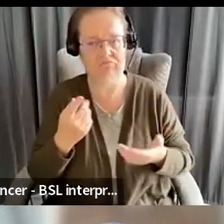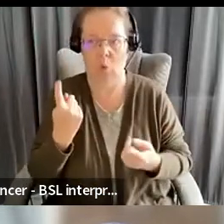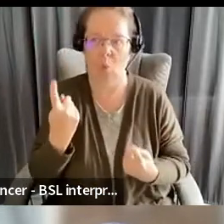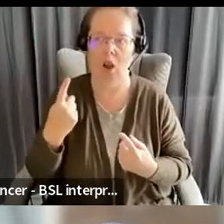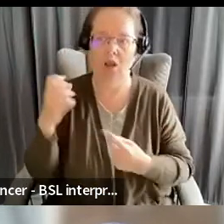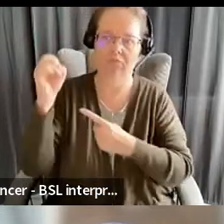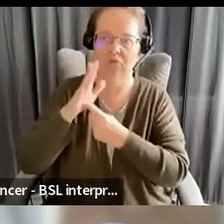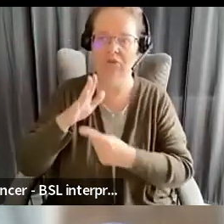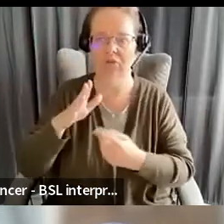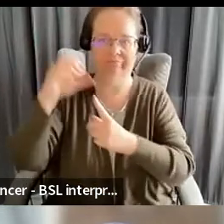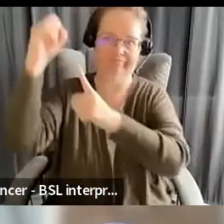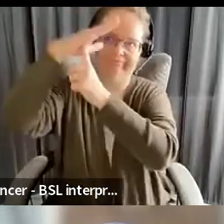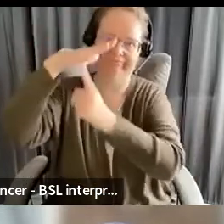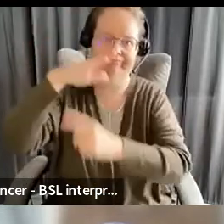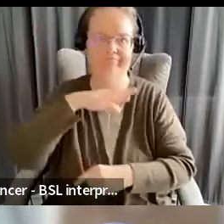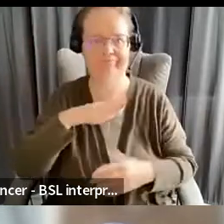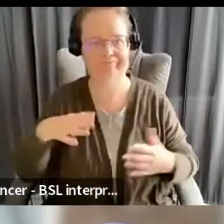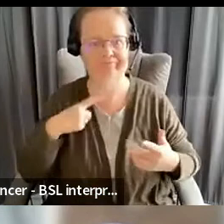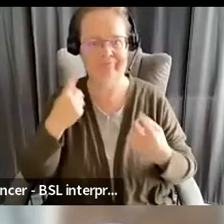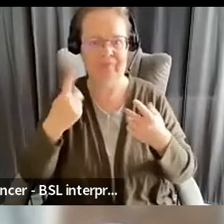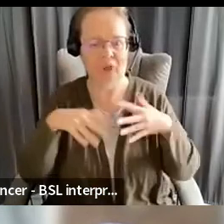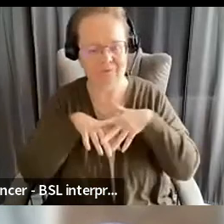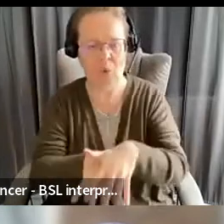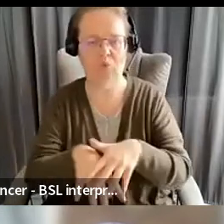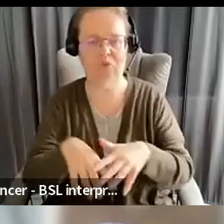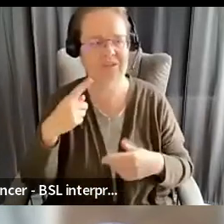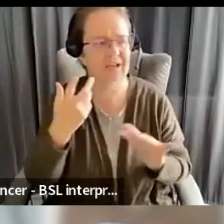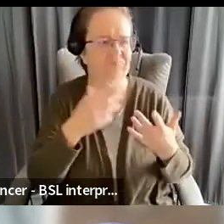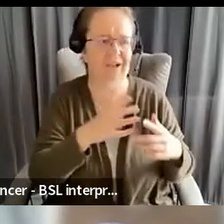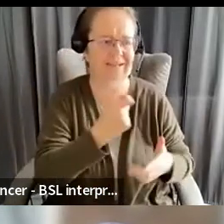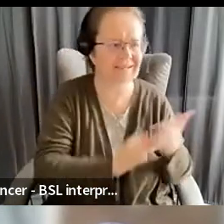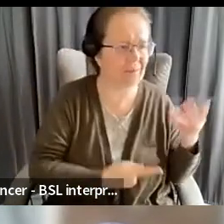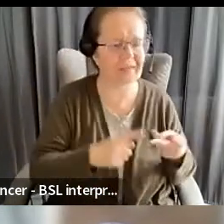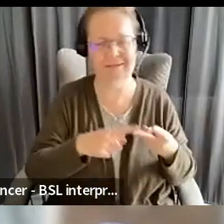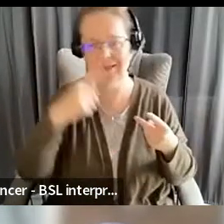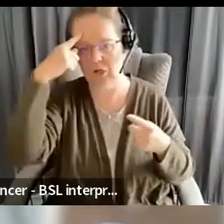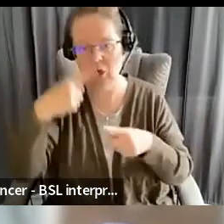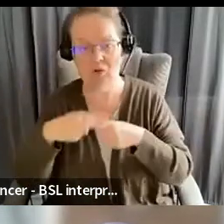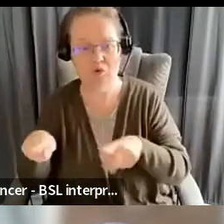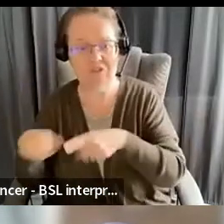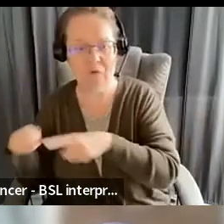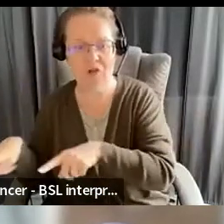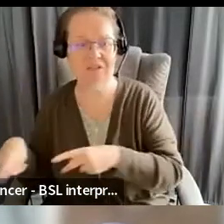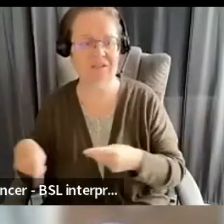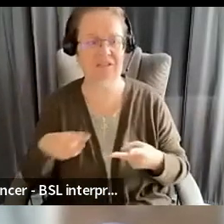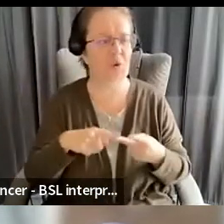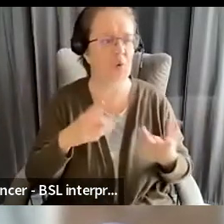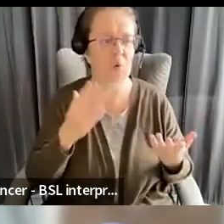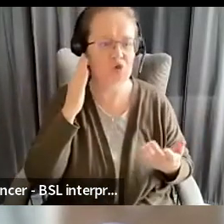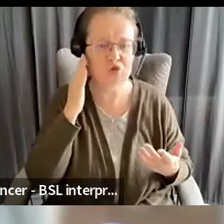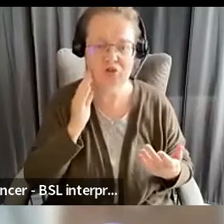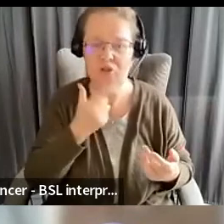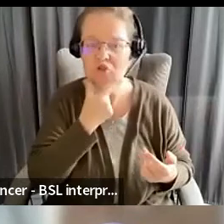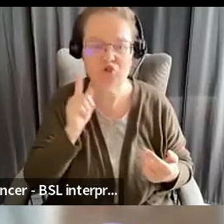top priorities, whether that's, disability, neurodiversity, or indeed, gender,